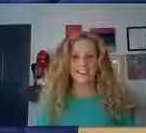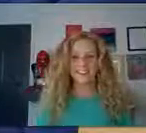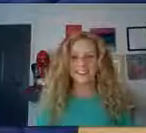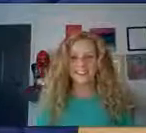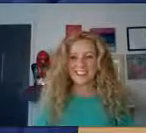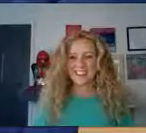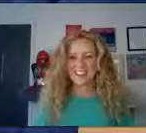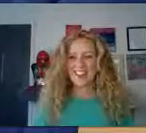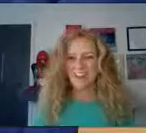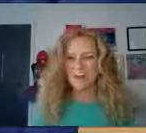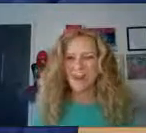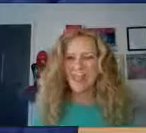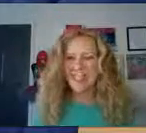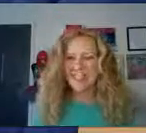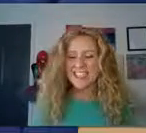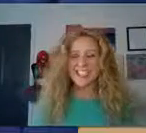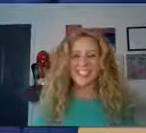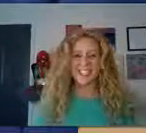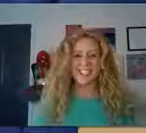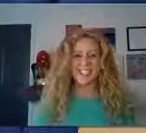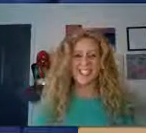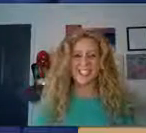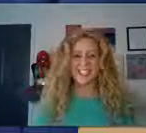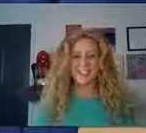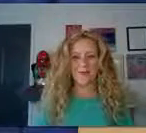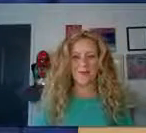Friends, you got it. Good job, friends.